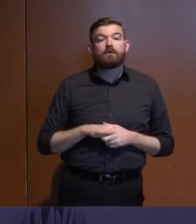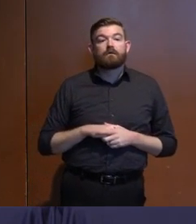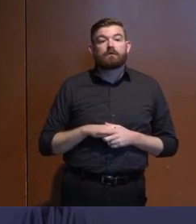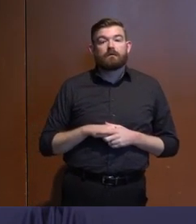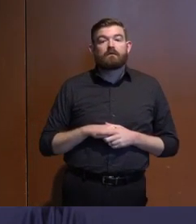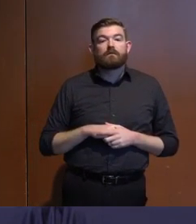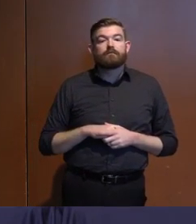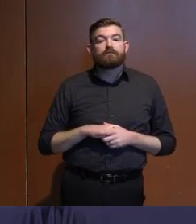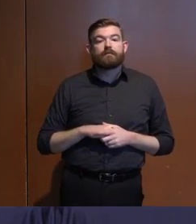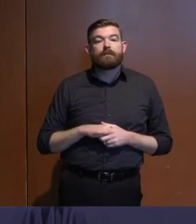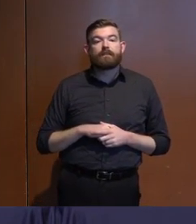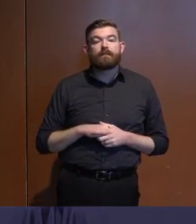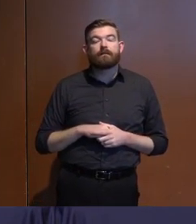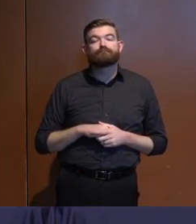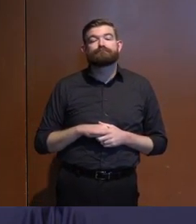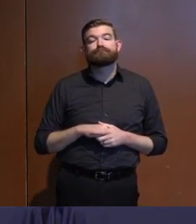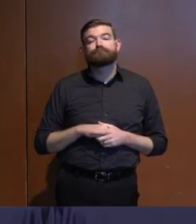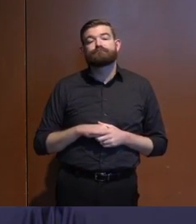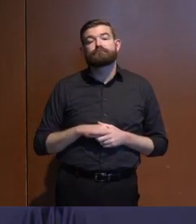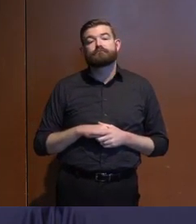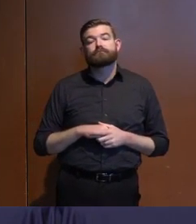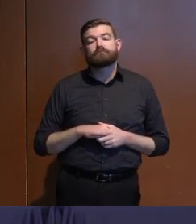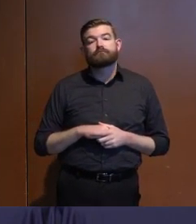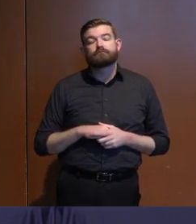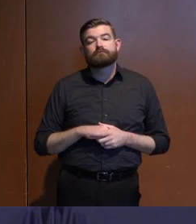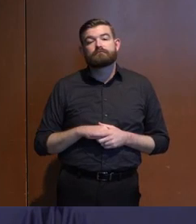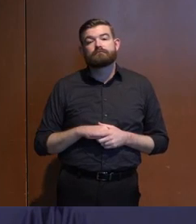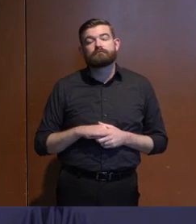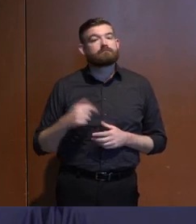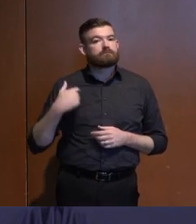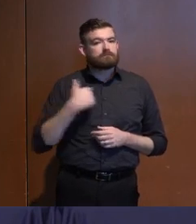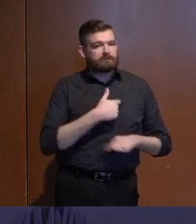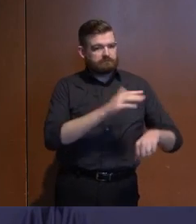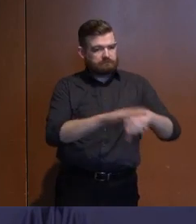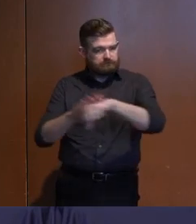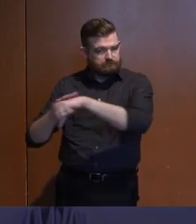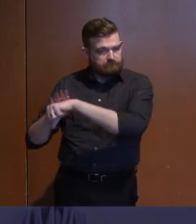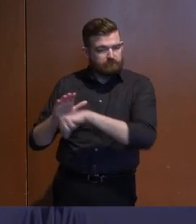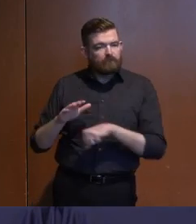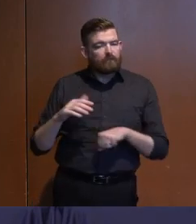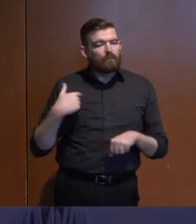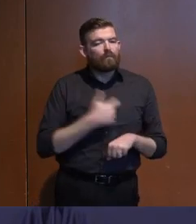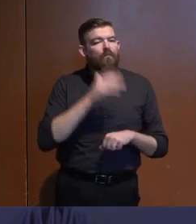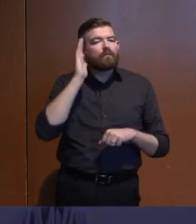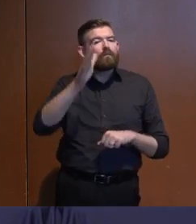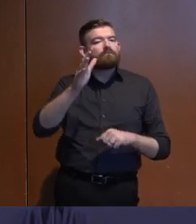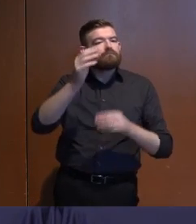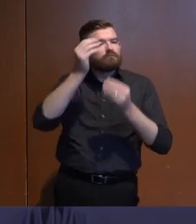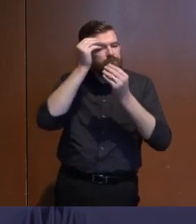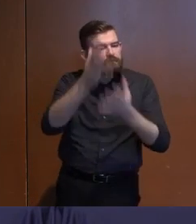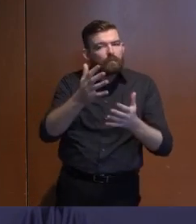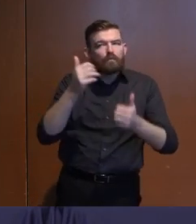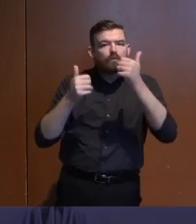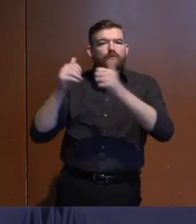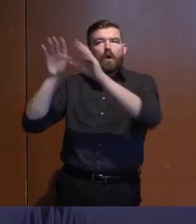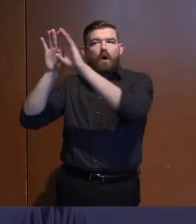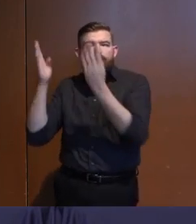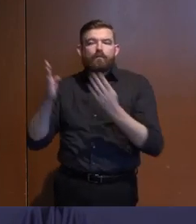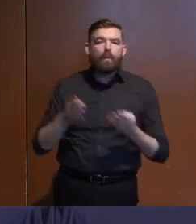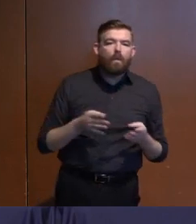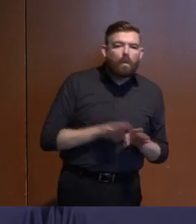again, I've promised in my briefings which site will be open the following day, and the site will also be available, the schedule